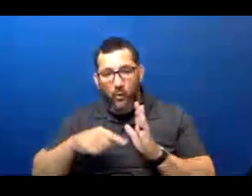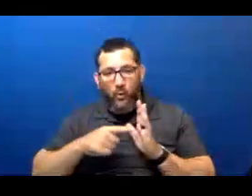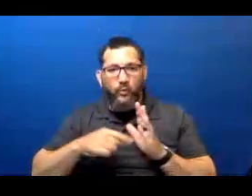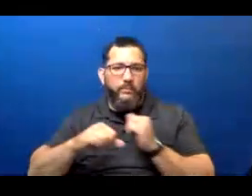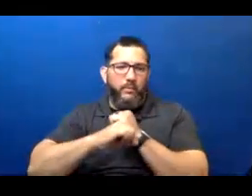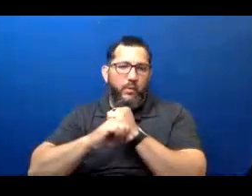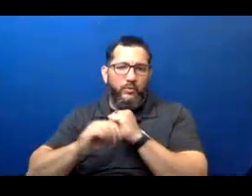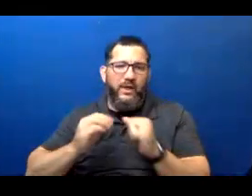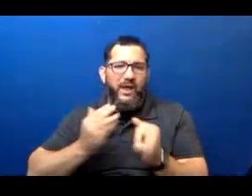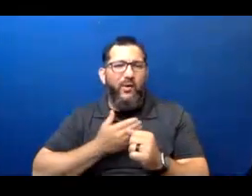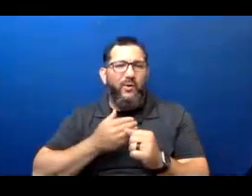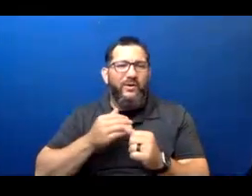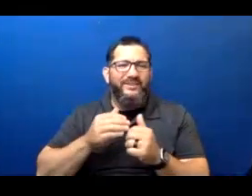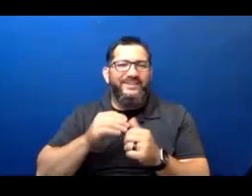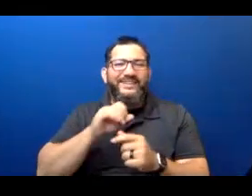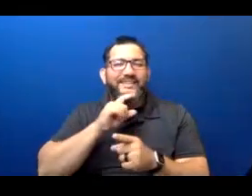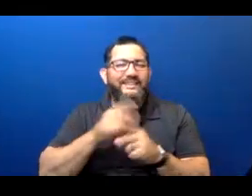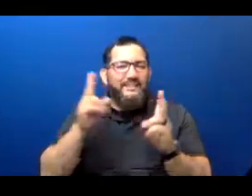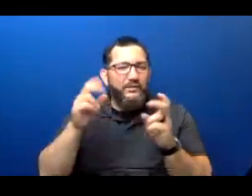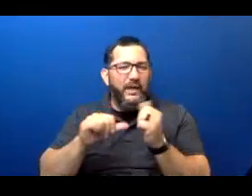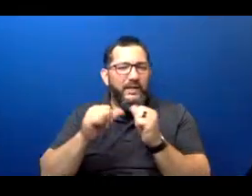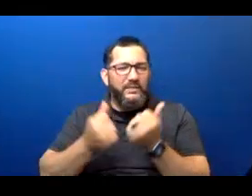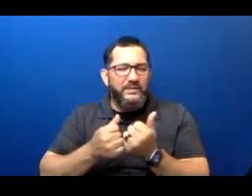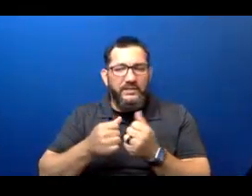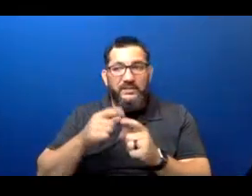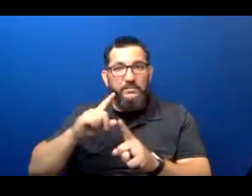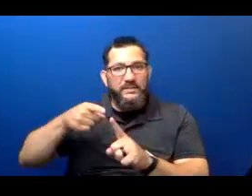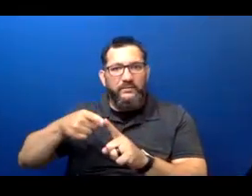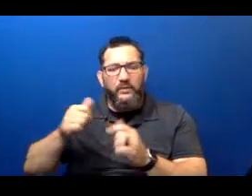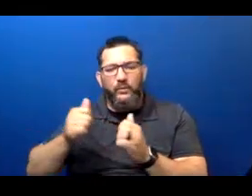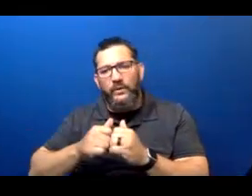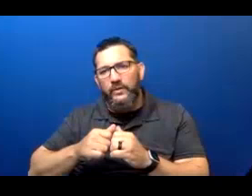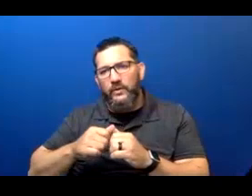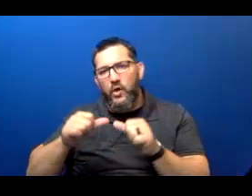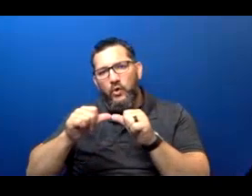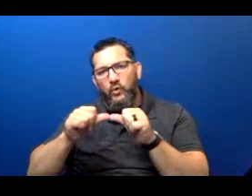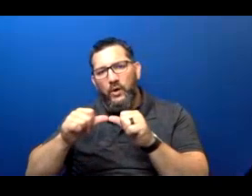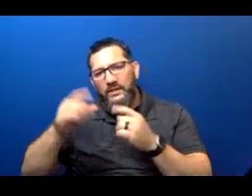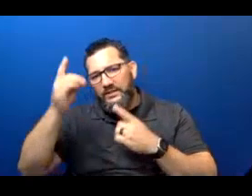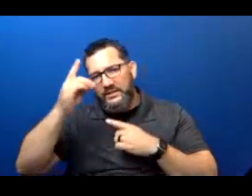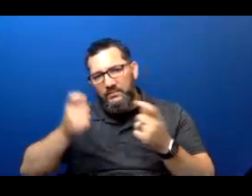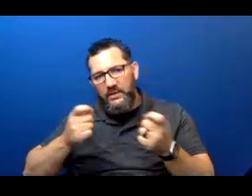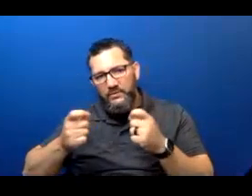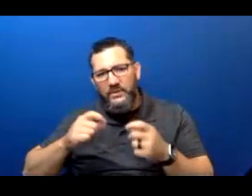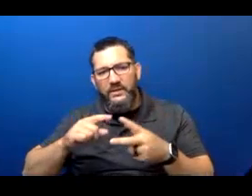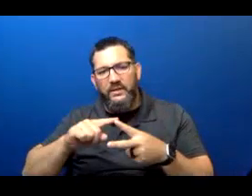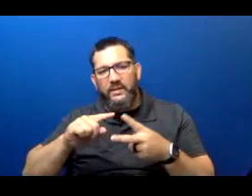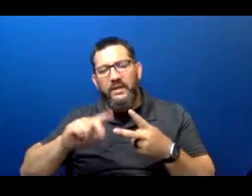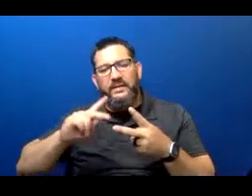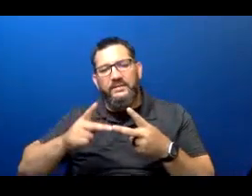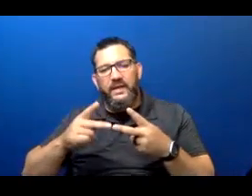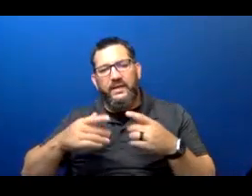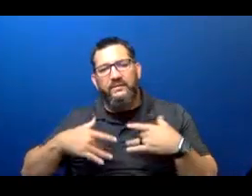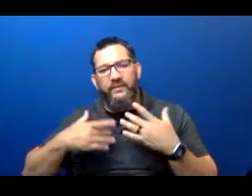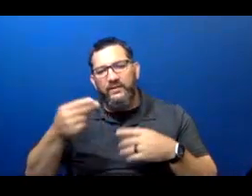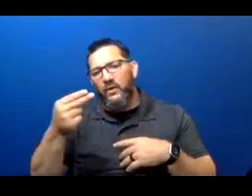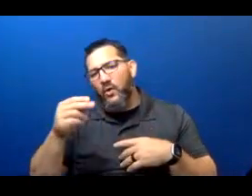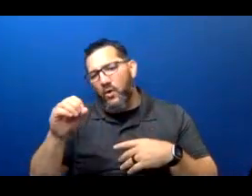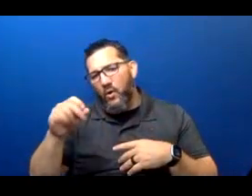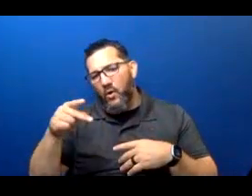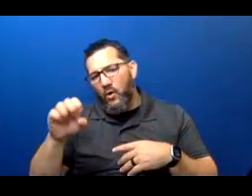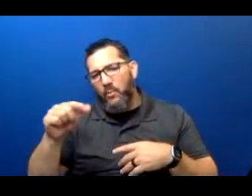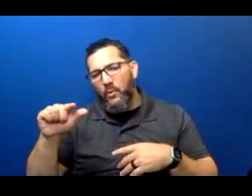and resources specific to chronic disease management. The second event was Hope Glows,